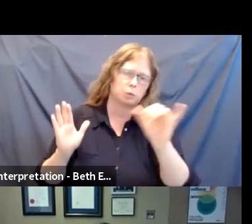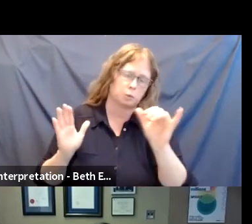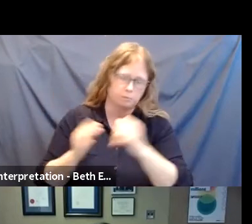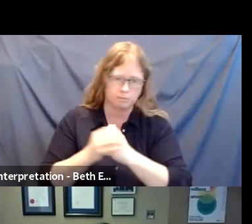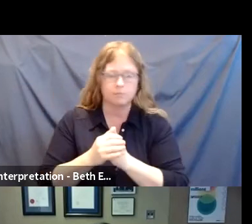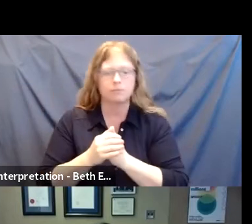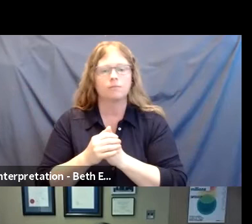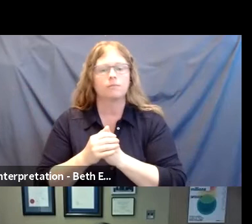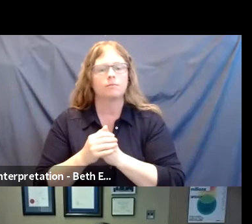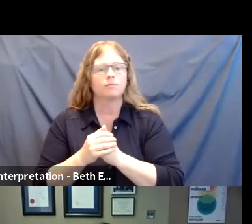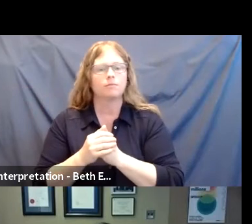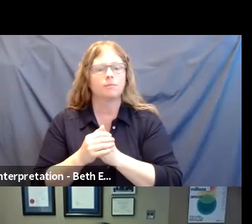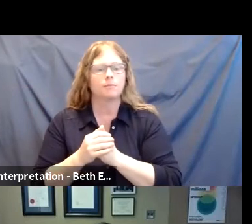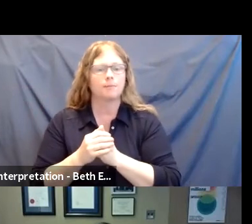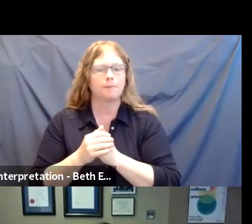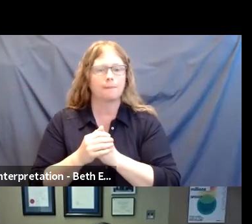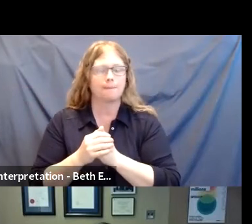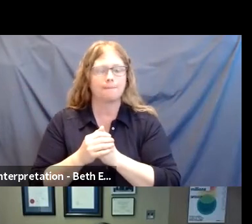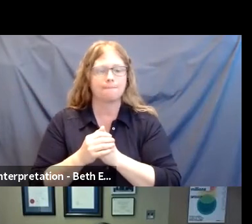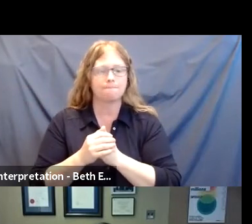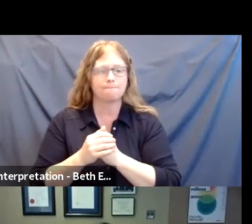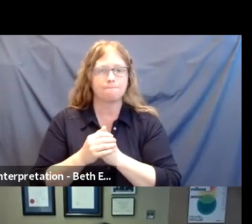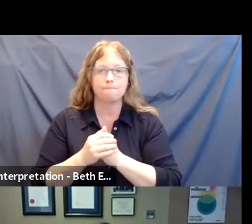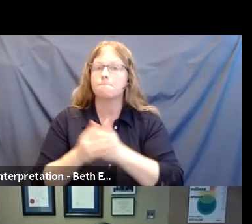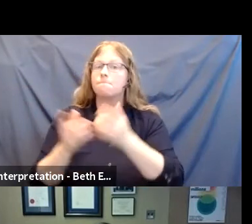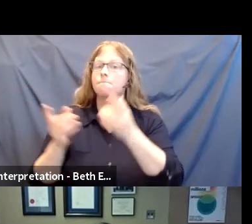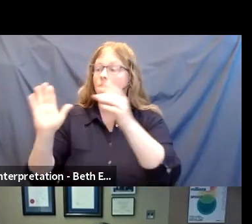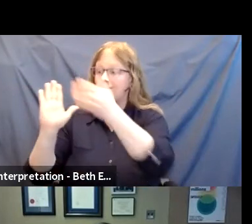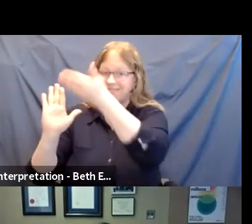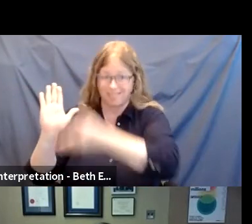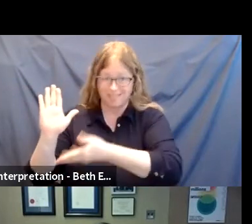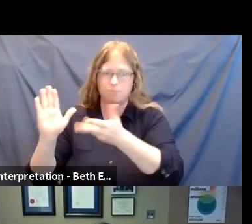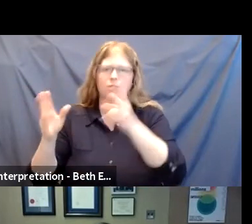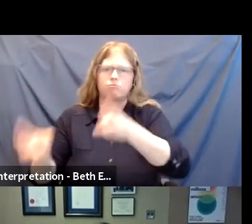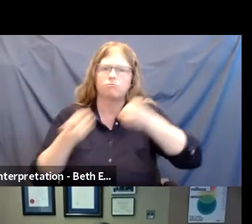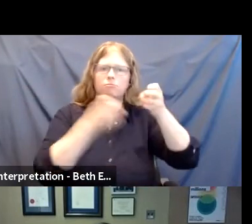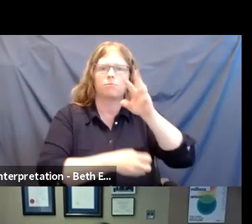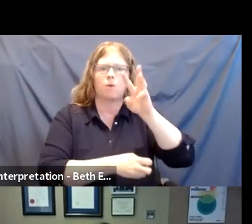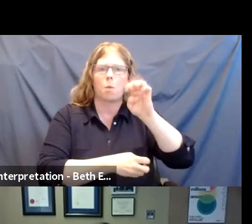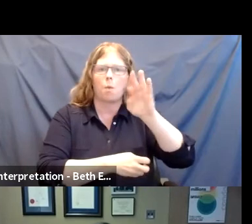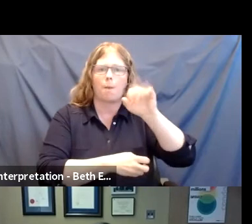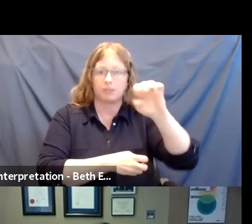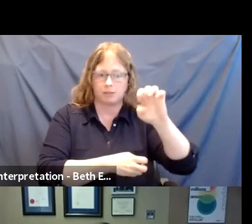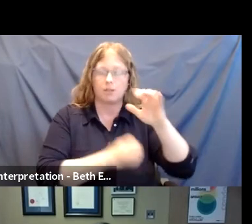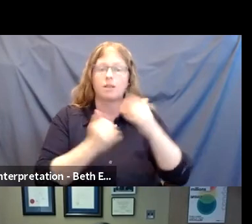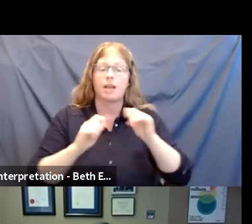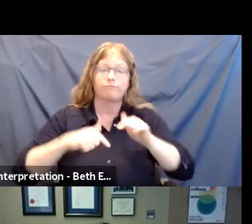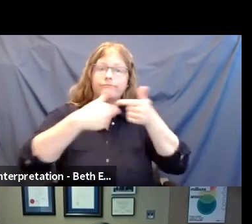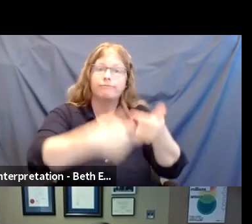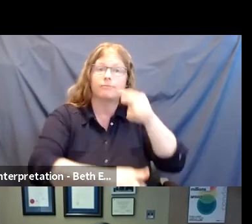able to access these resources on our website. So I'd like to pass it along to Gina for the